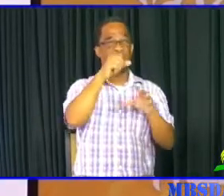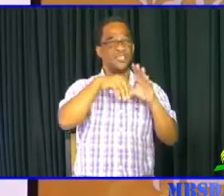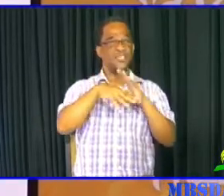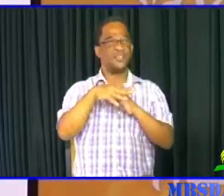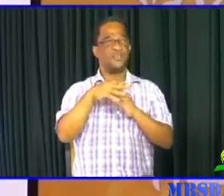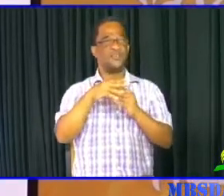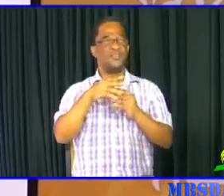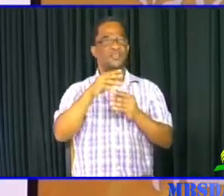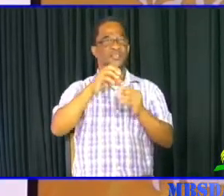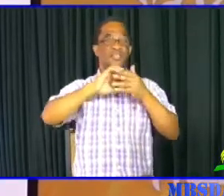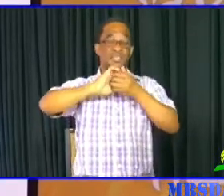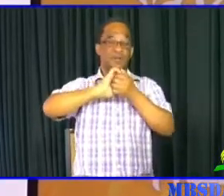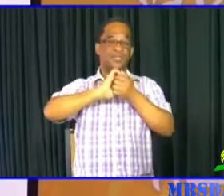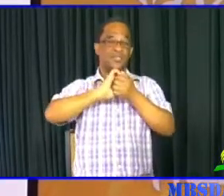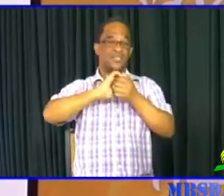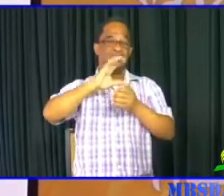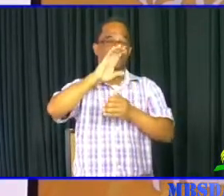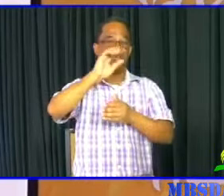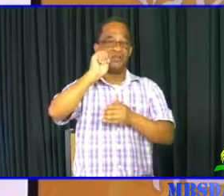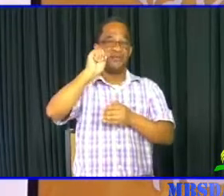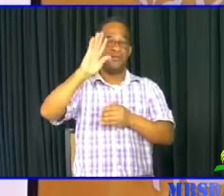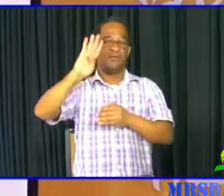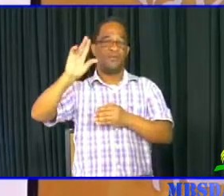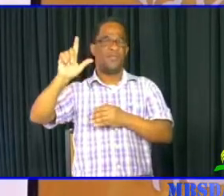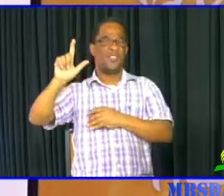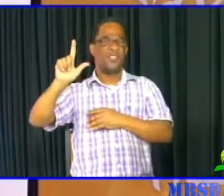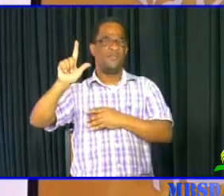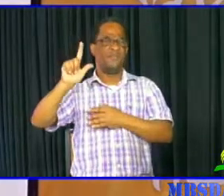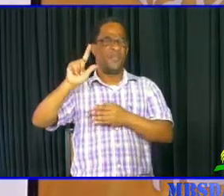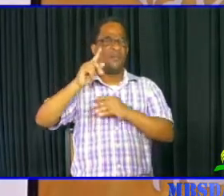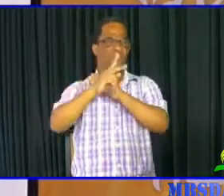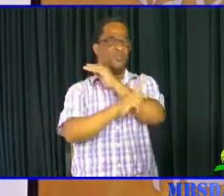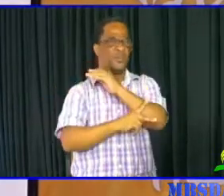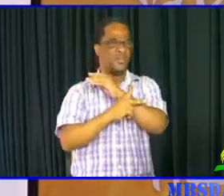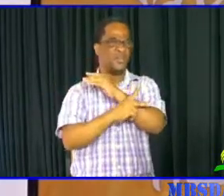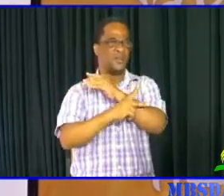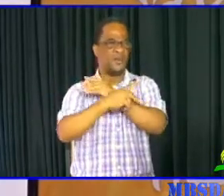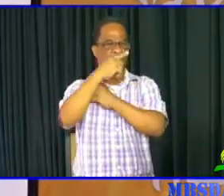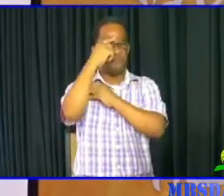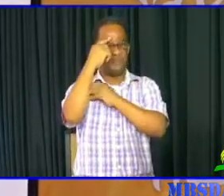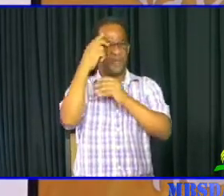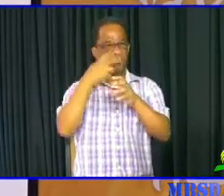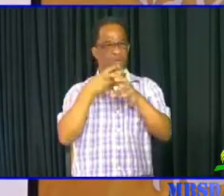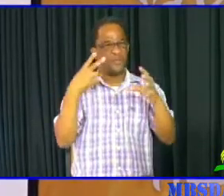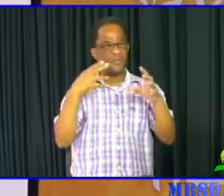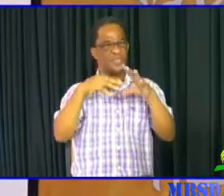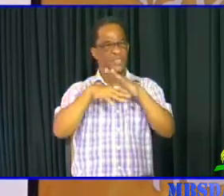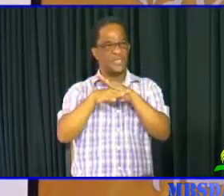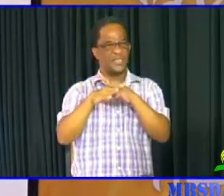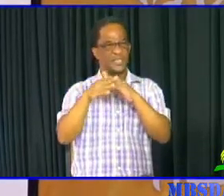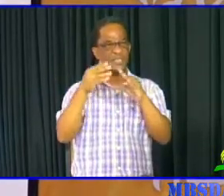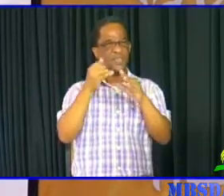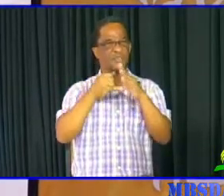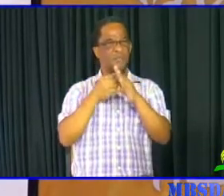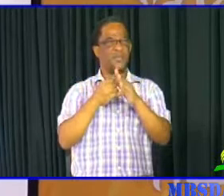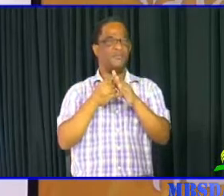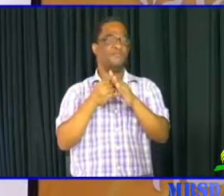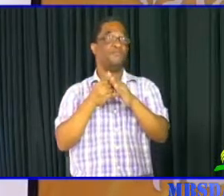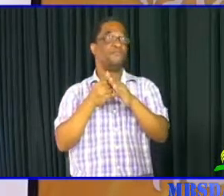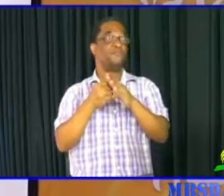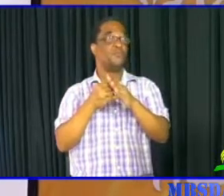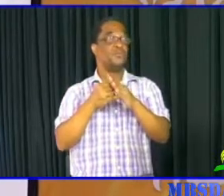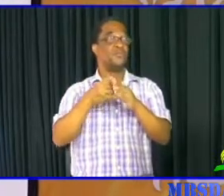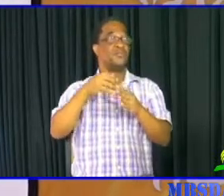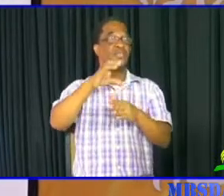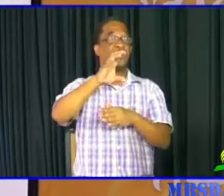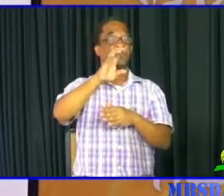St. Thomas Cable, Satcom, Astra Portland and BlackRock, Intech in Buff Bay, Gemini in Anato Bay,